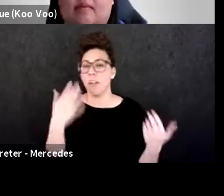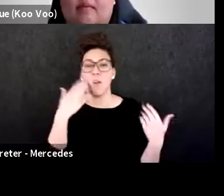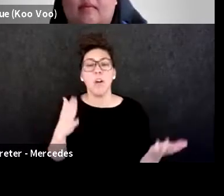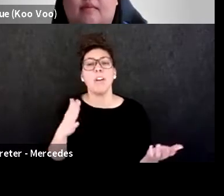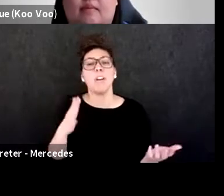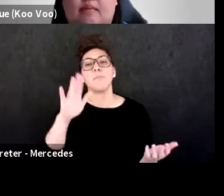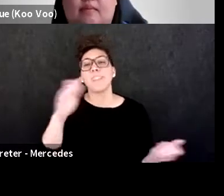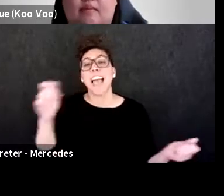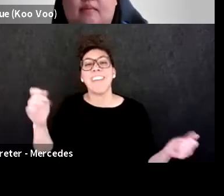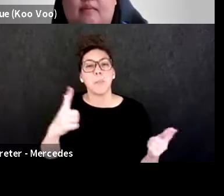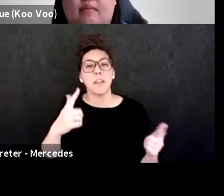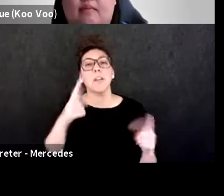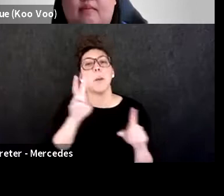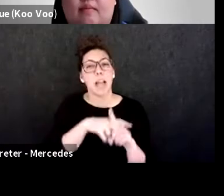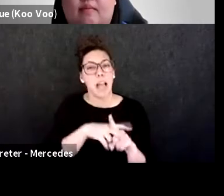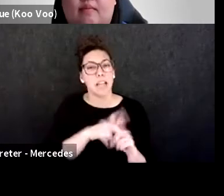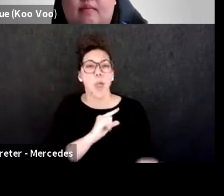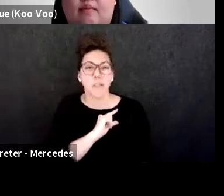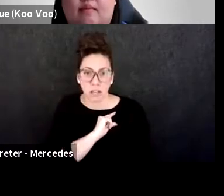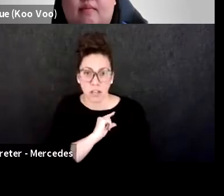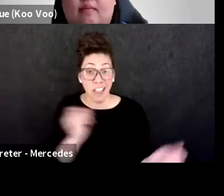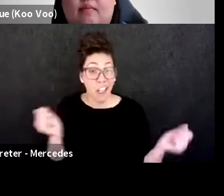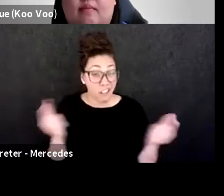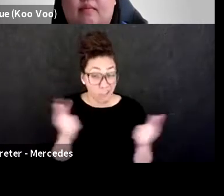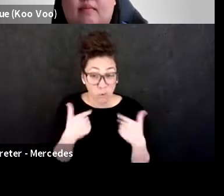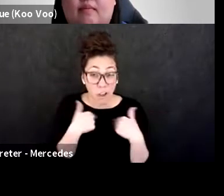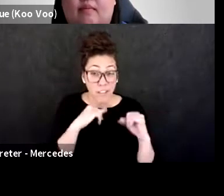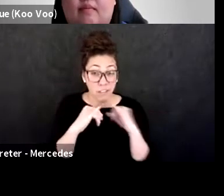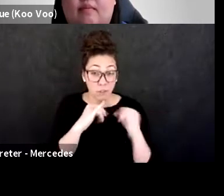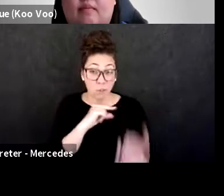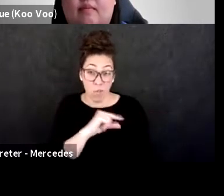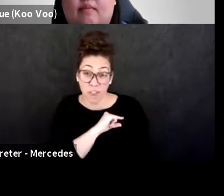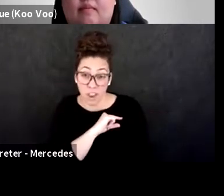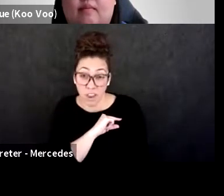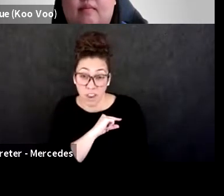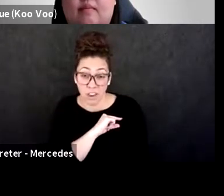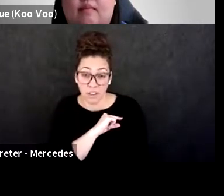who applies is qualified, or everybody who gets an interview is qualified. You're not gonna get an